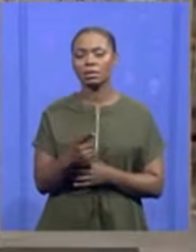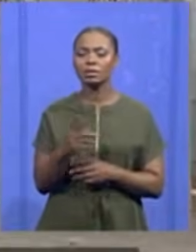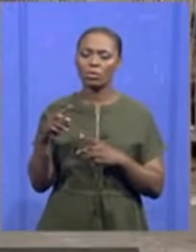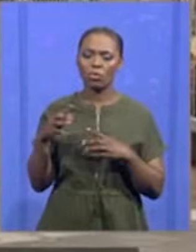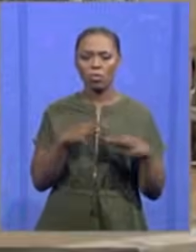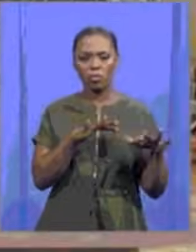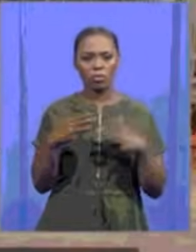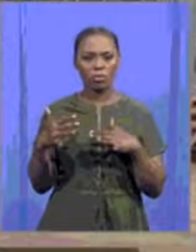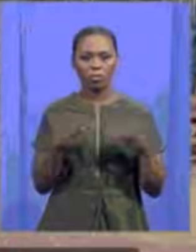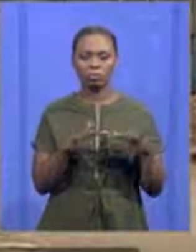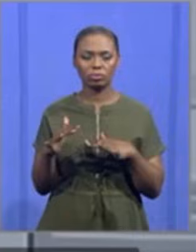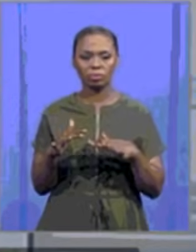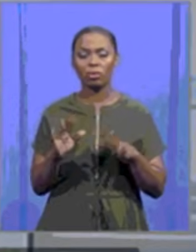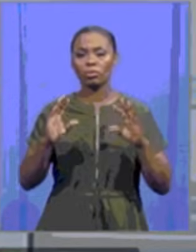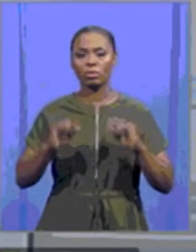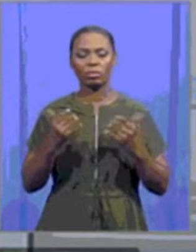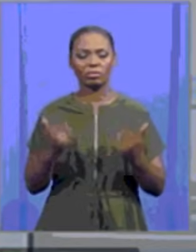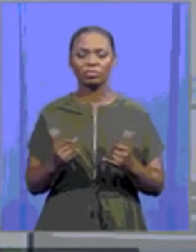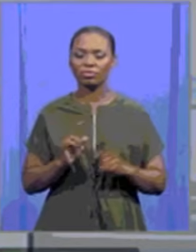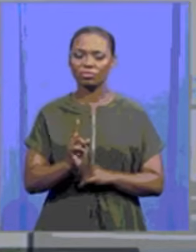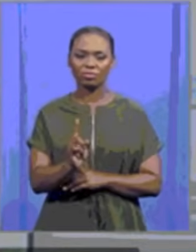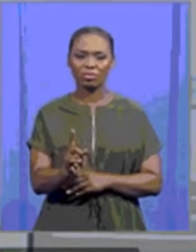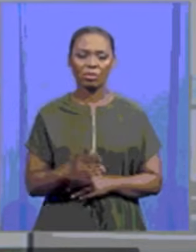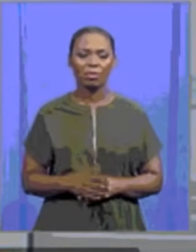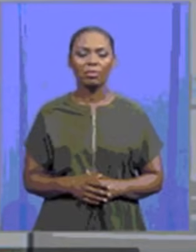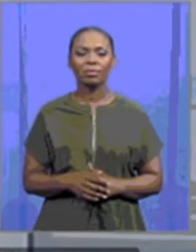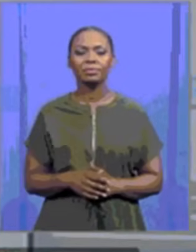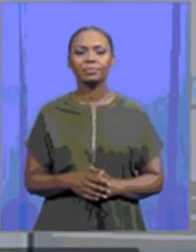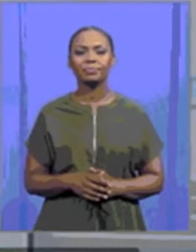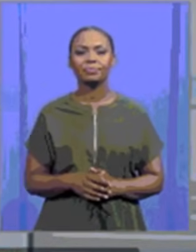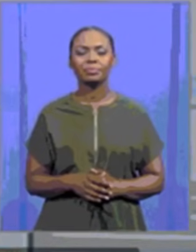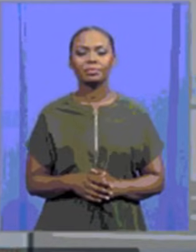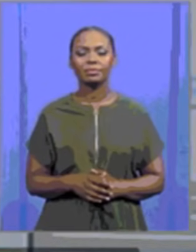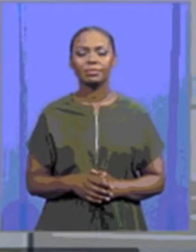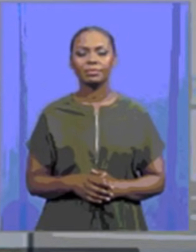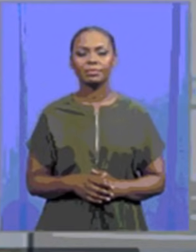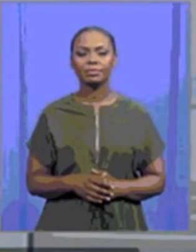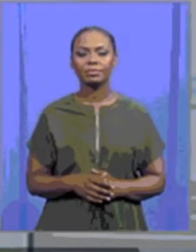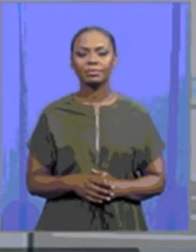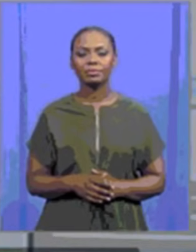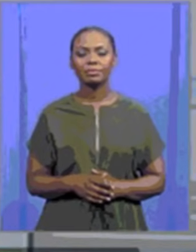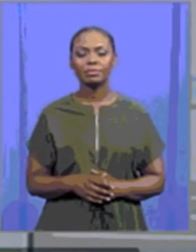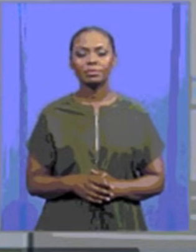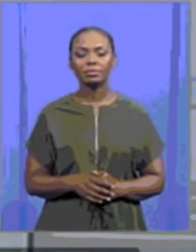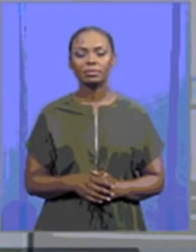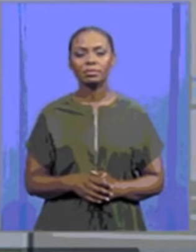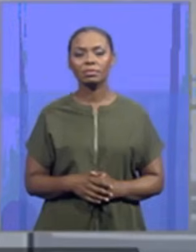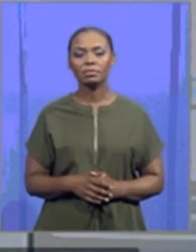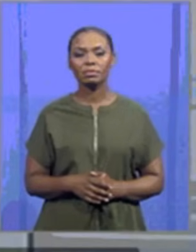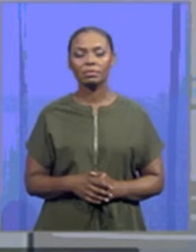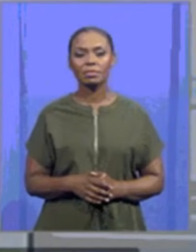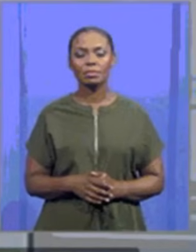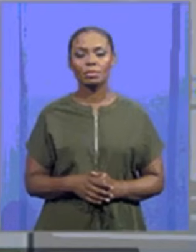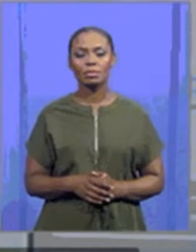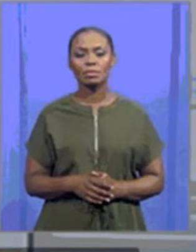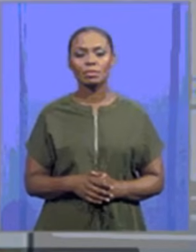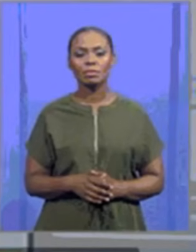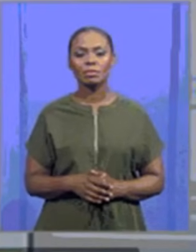tšwela pele. It's a war that was forced on us by a brutal,